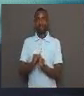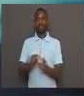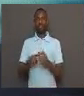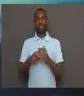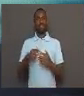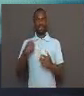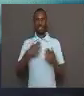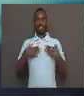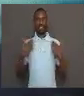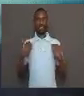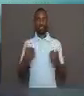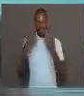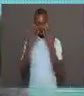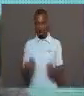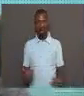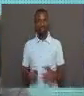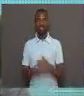Let us begin.